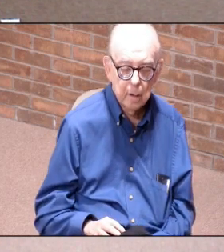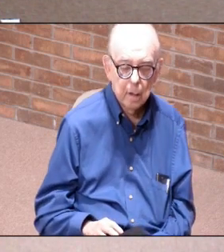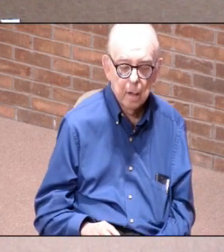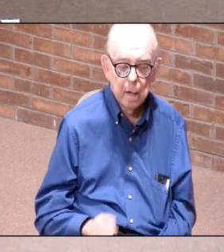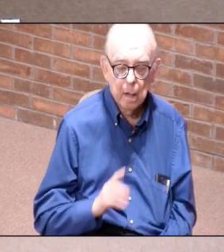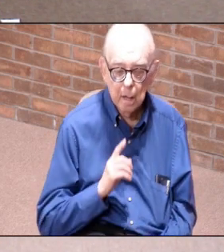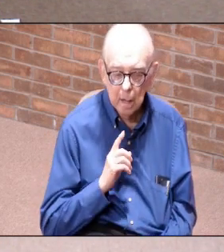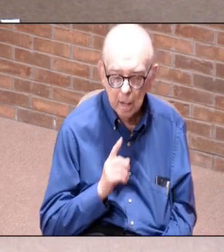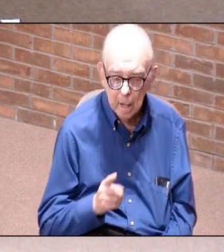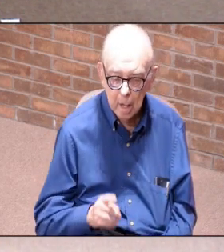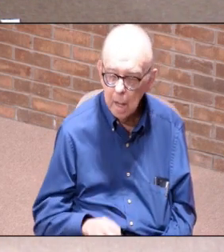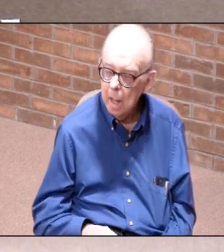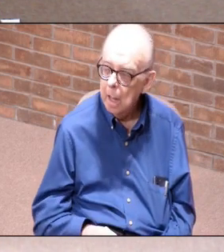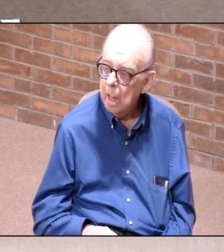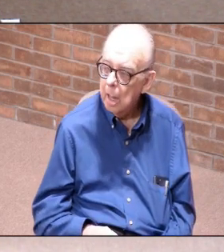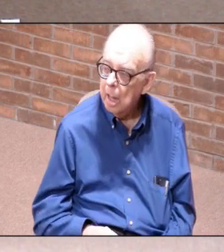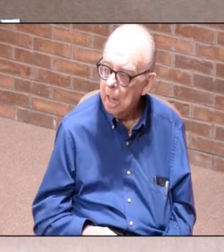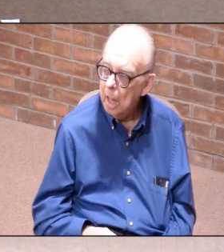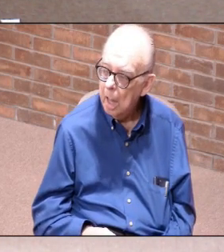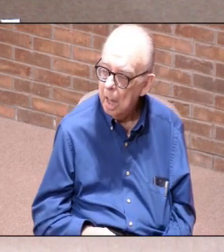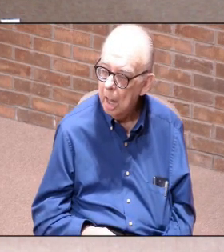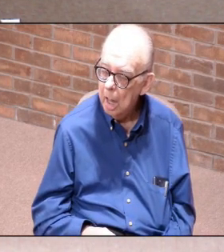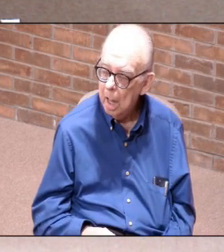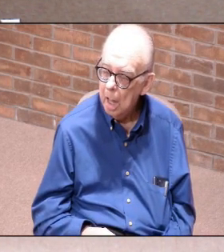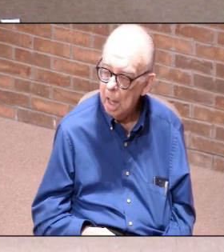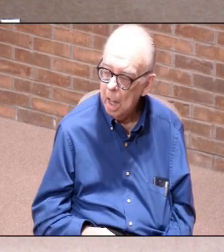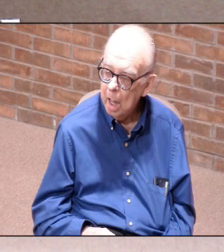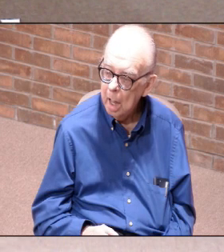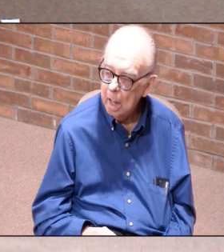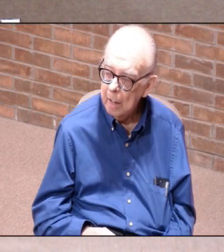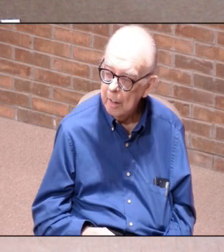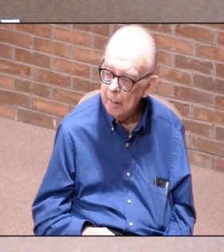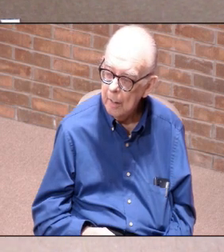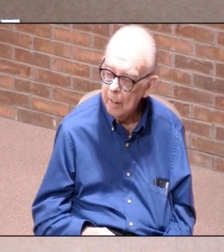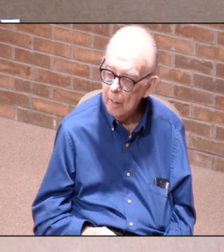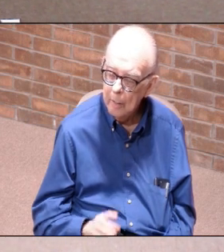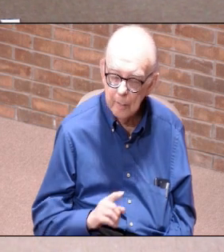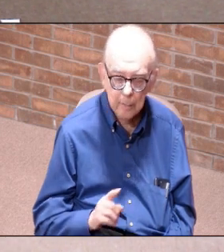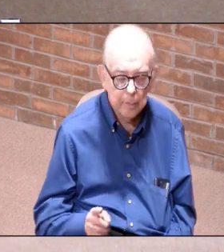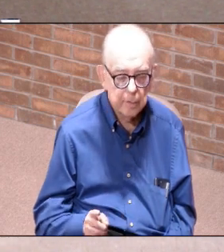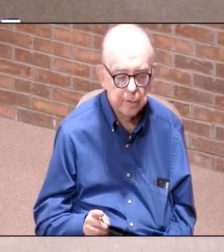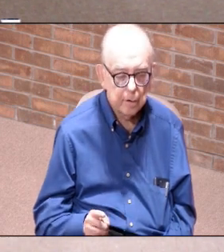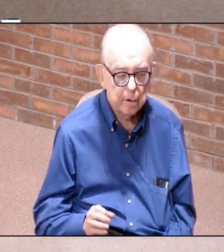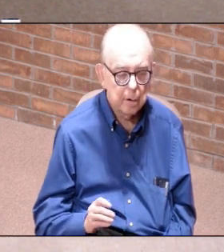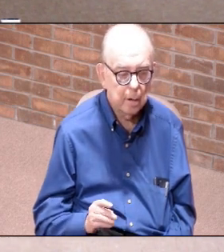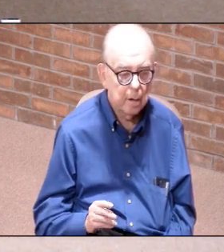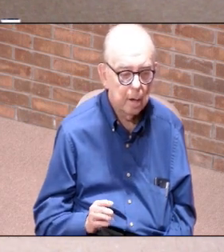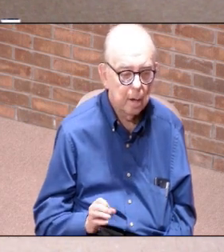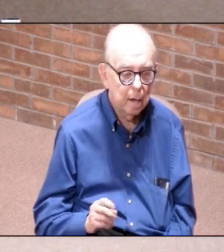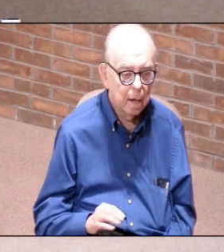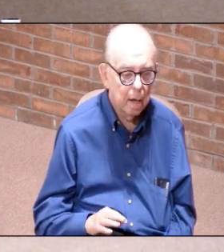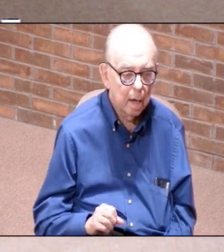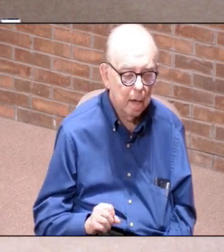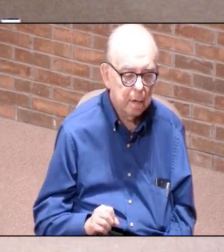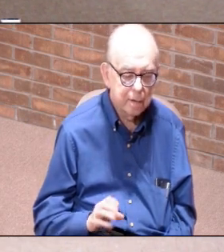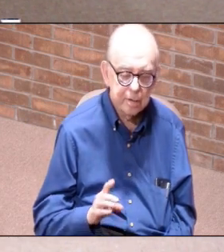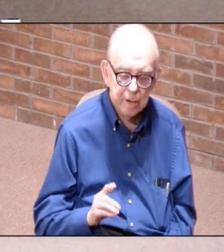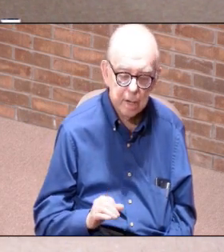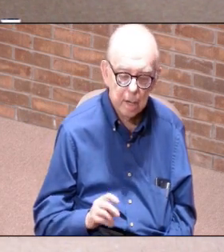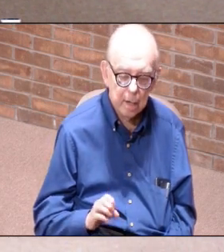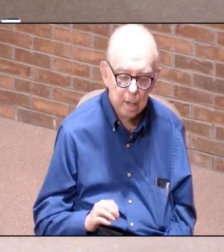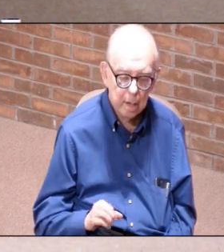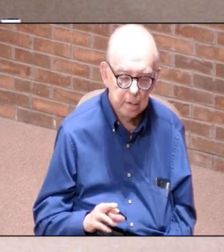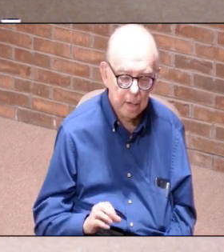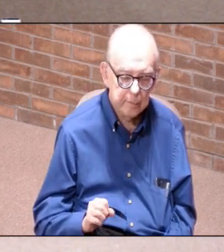is actually, if you look down to the left and up a little bit, these are divers that are actually